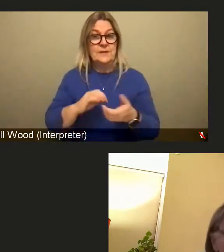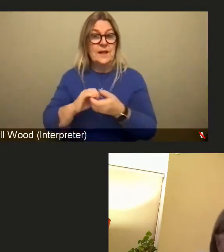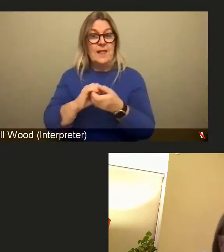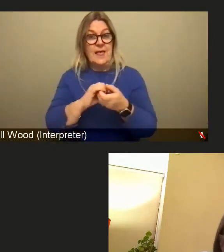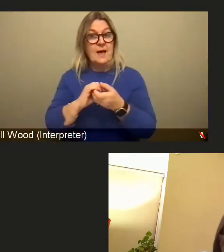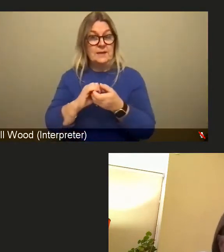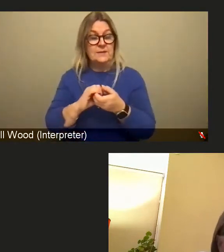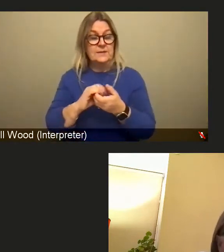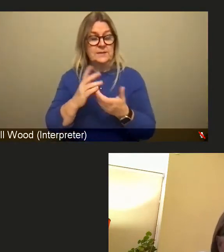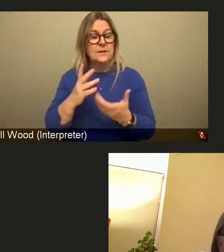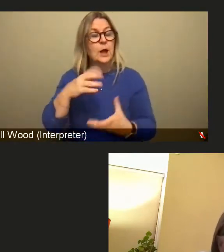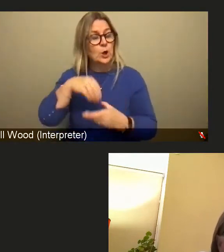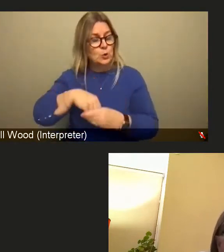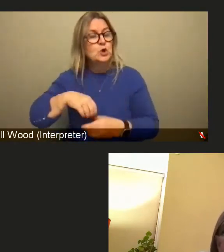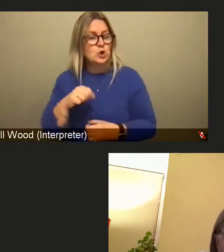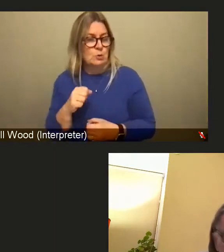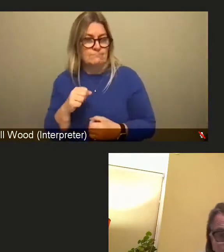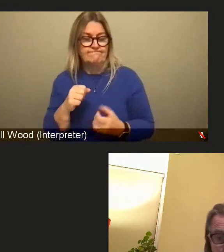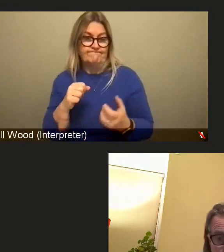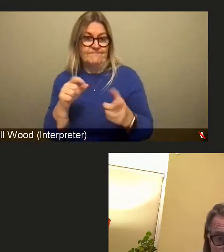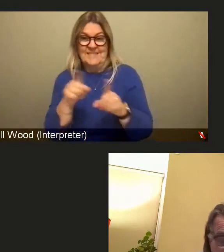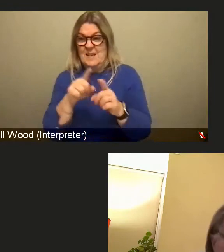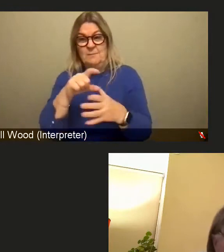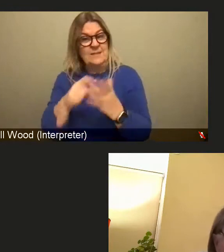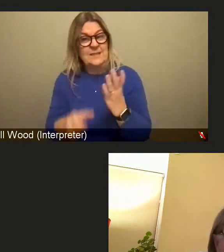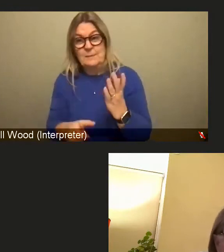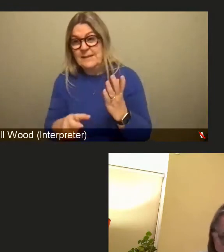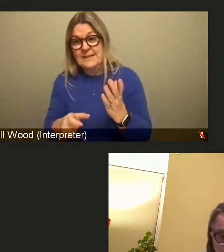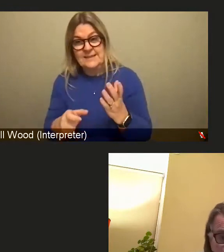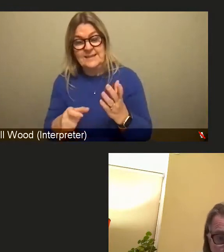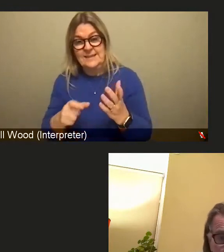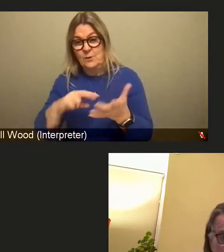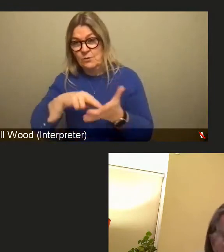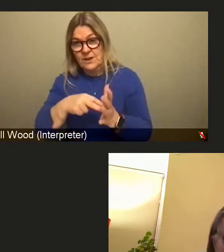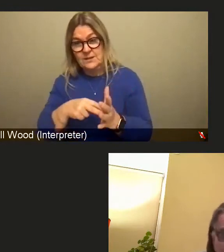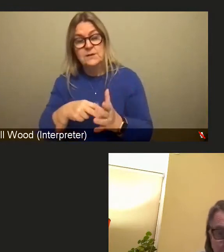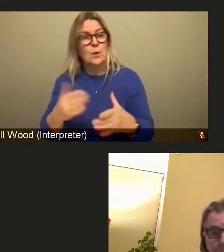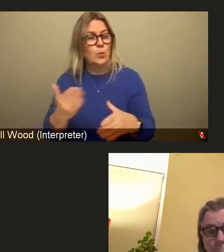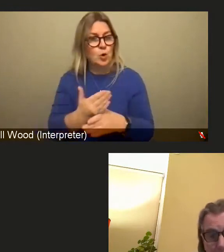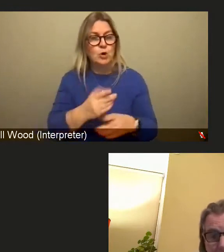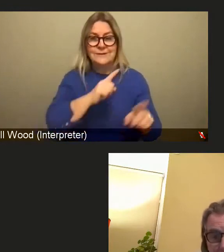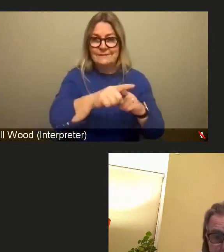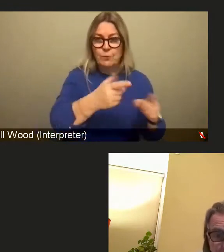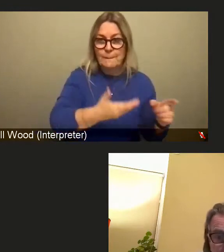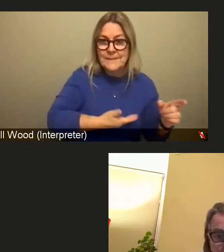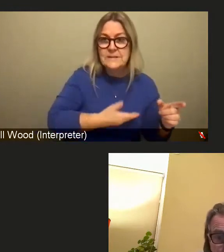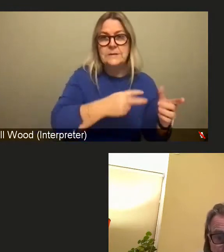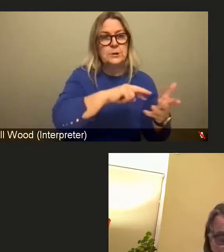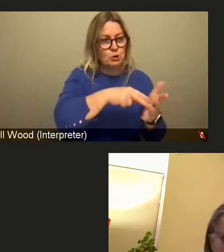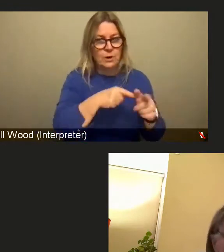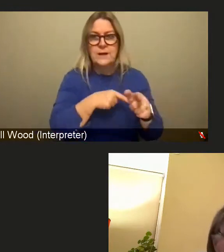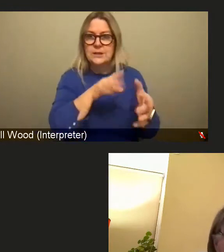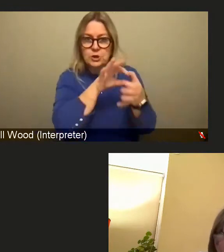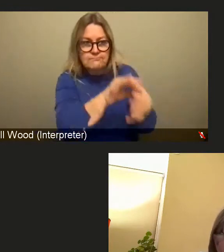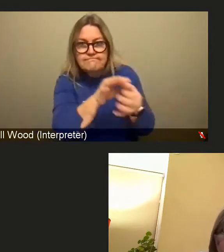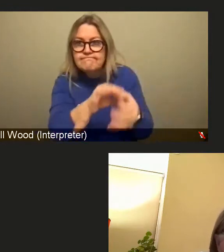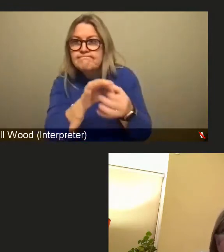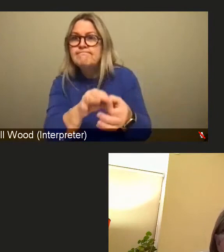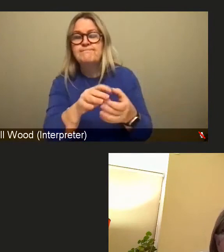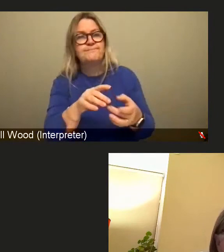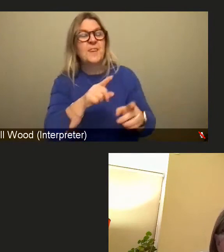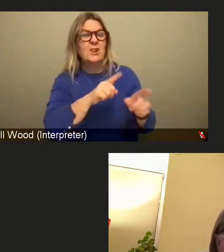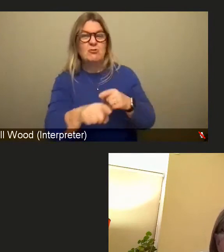organisation. So we work with employers and individuals every day of the week, trying to basically